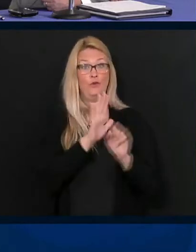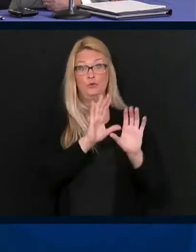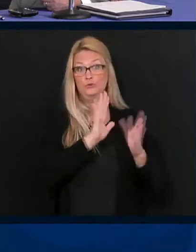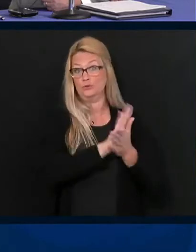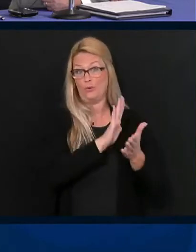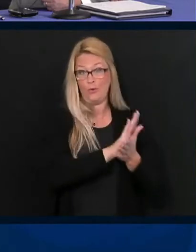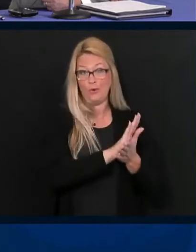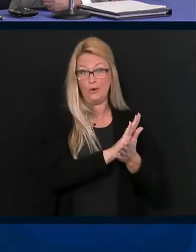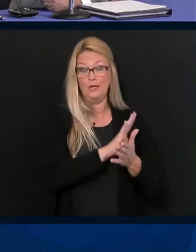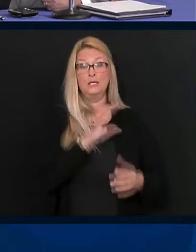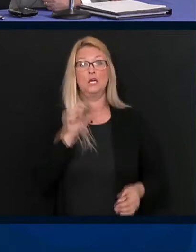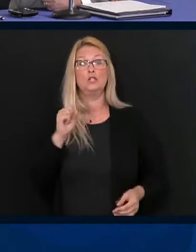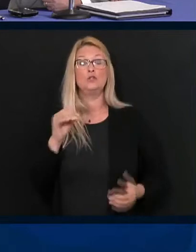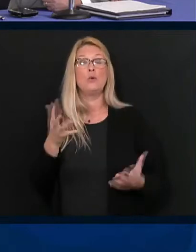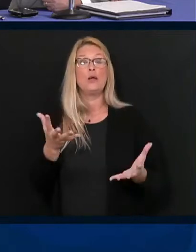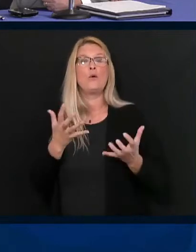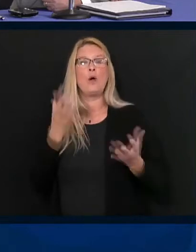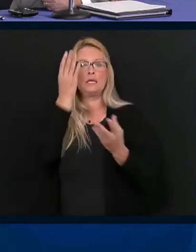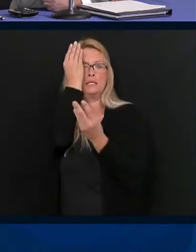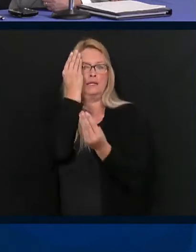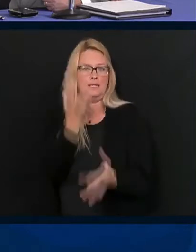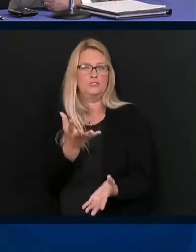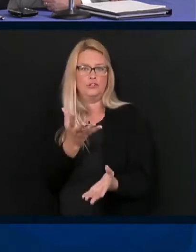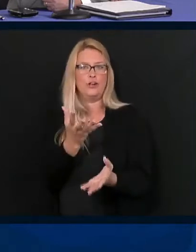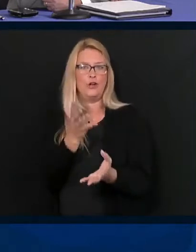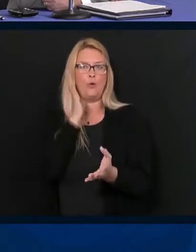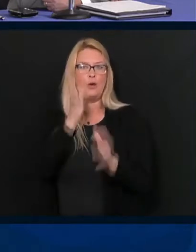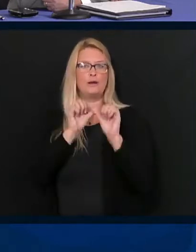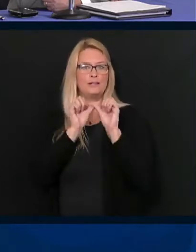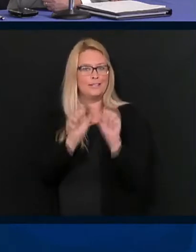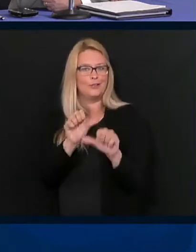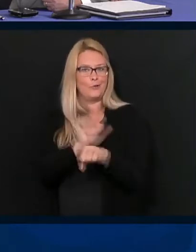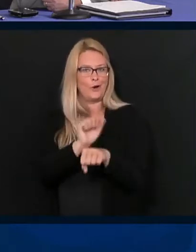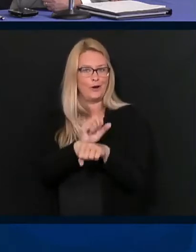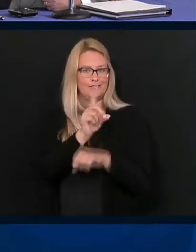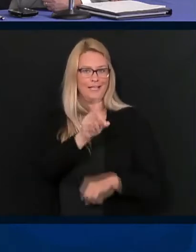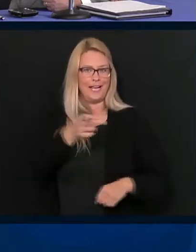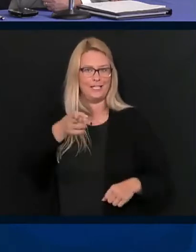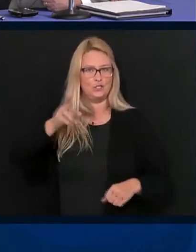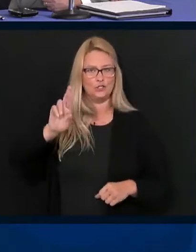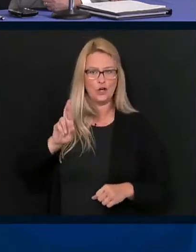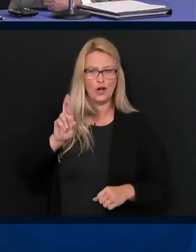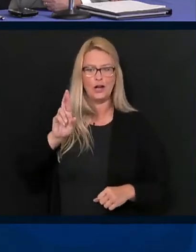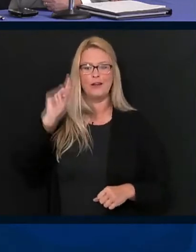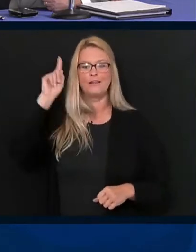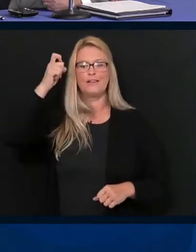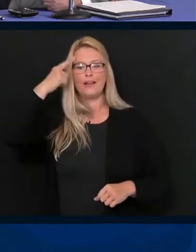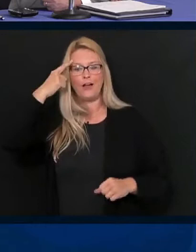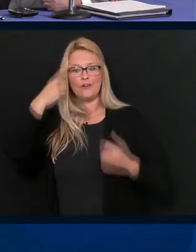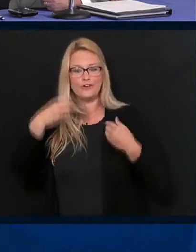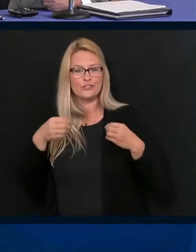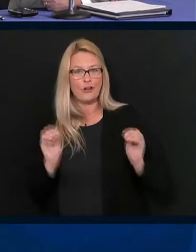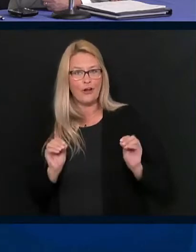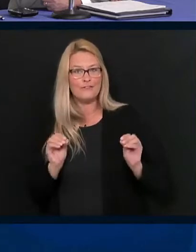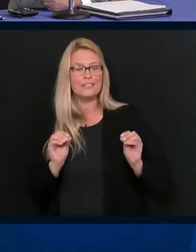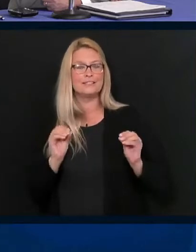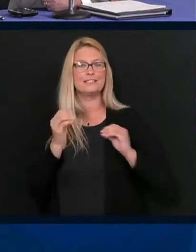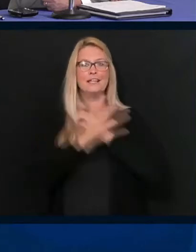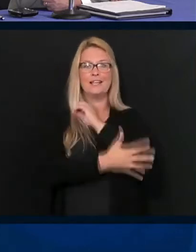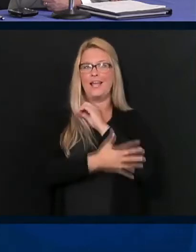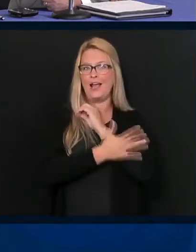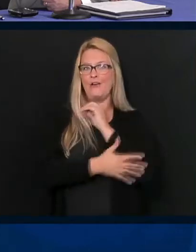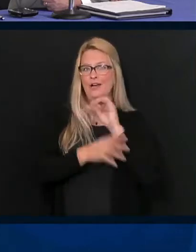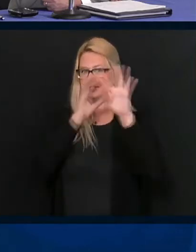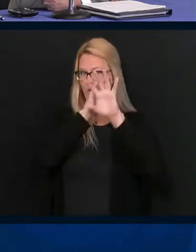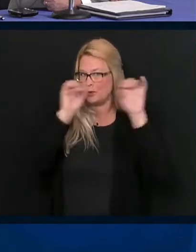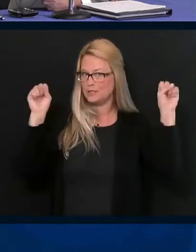also want to let you know we're going to continue to work with DHHR, the governor's office, and our county superintendents